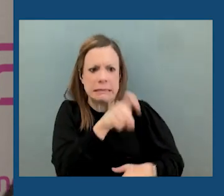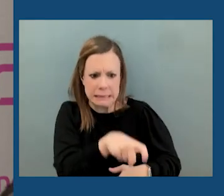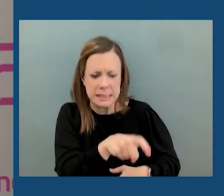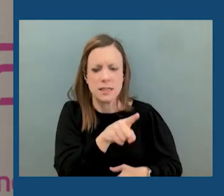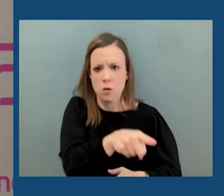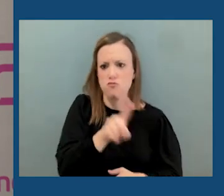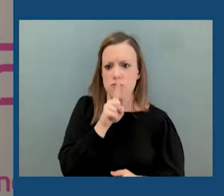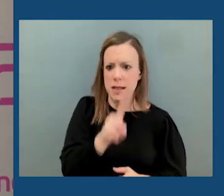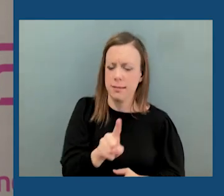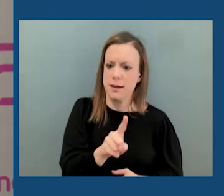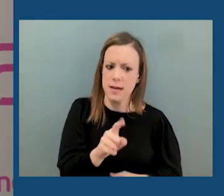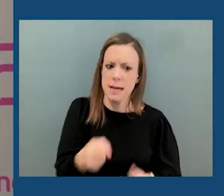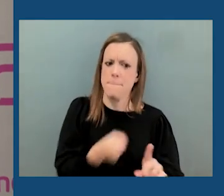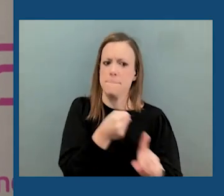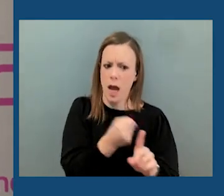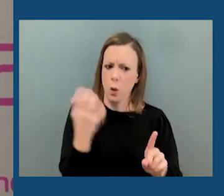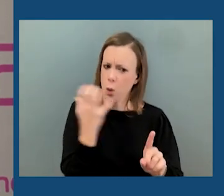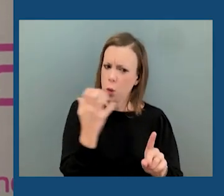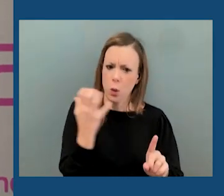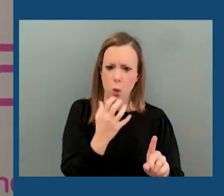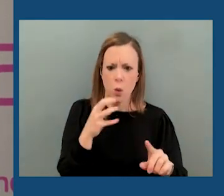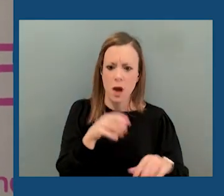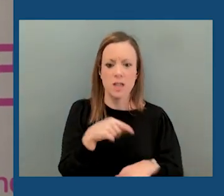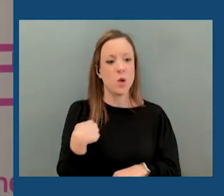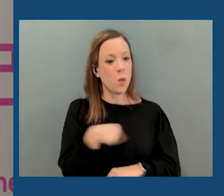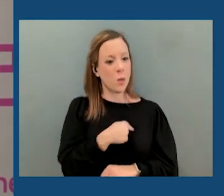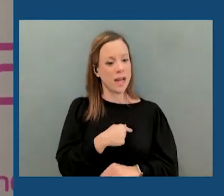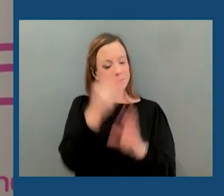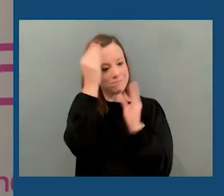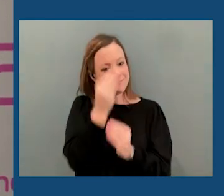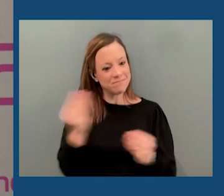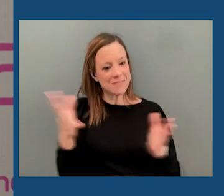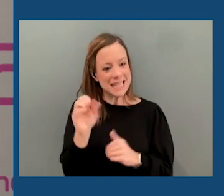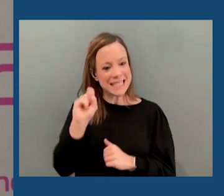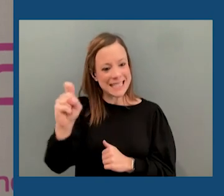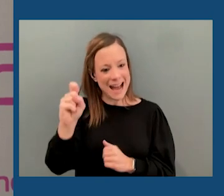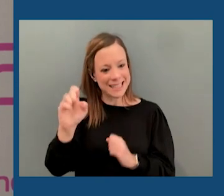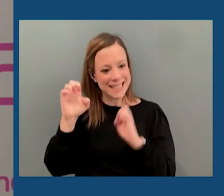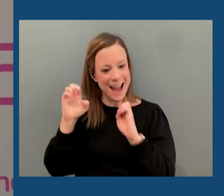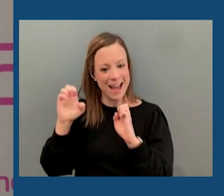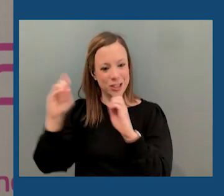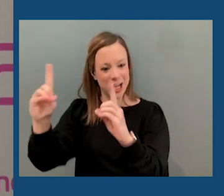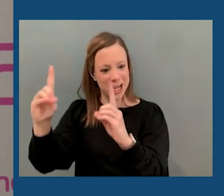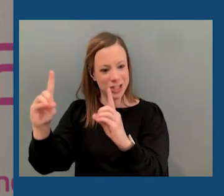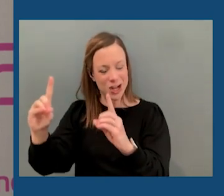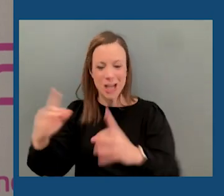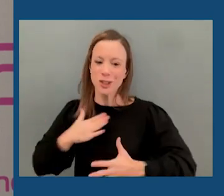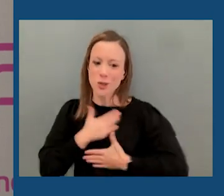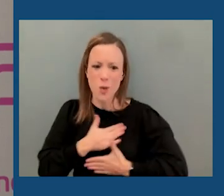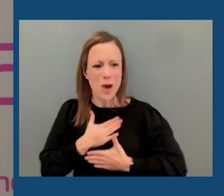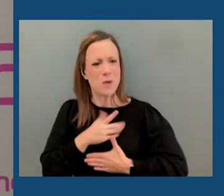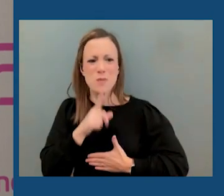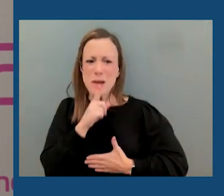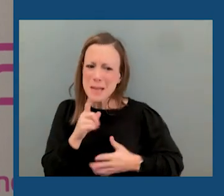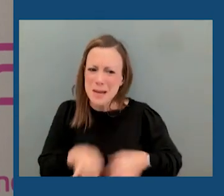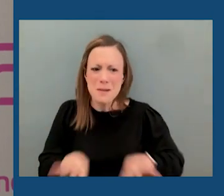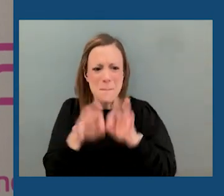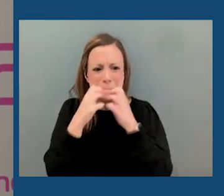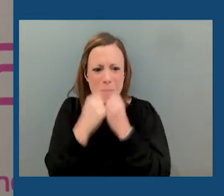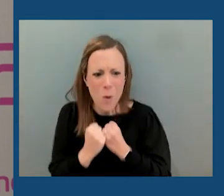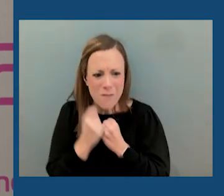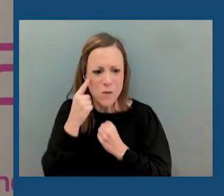share with y'all some of the sex ed joy that we've gathered over the years to show just how crucial sex education is to our